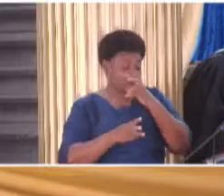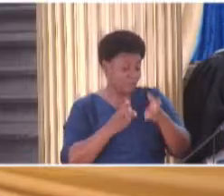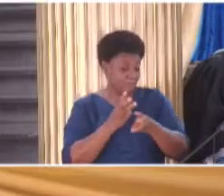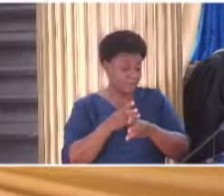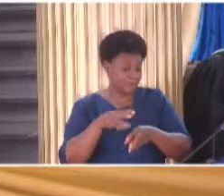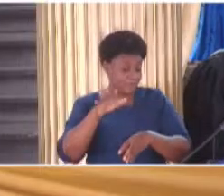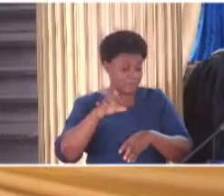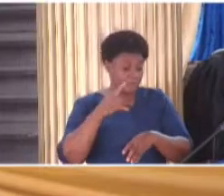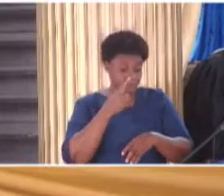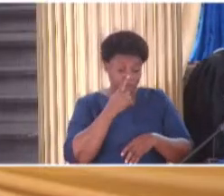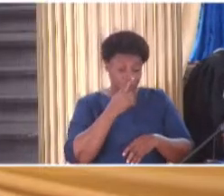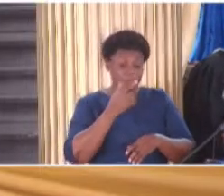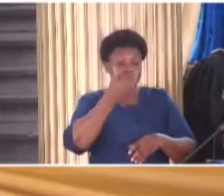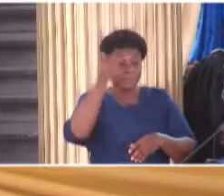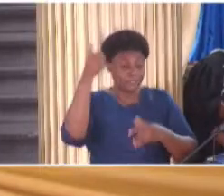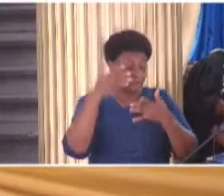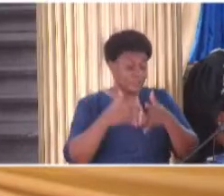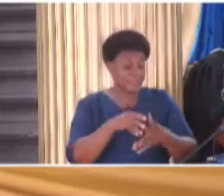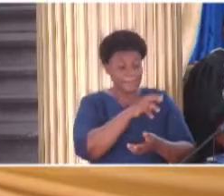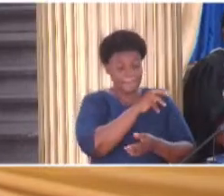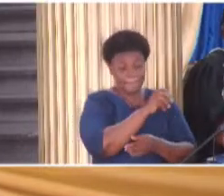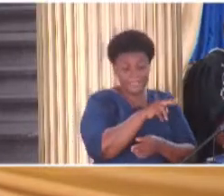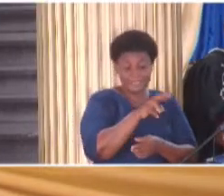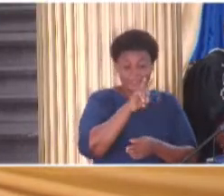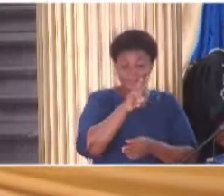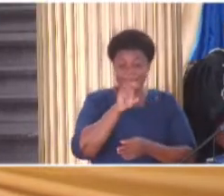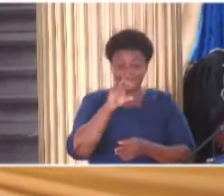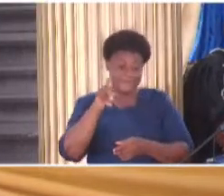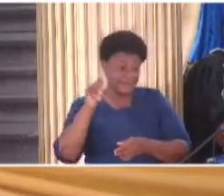your valedictorian, Mr. Victor Asa.